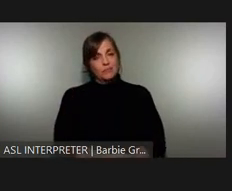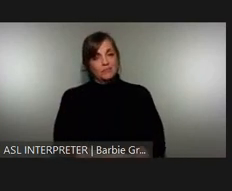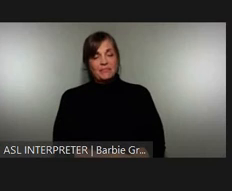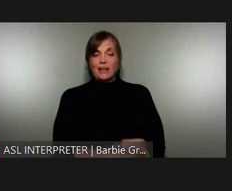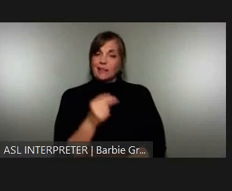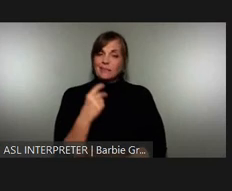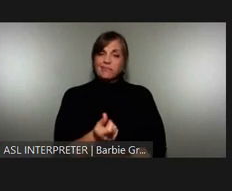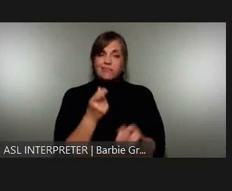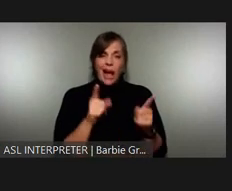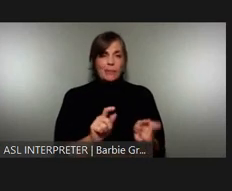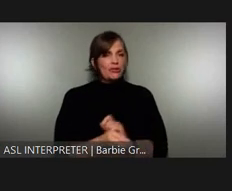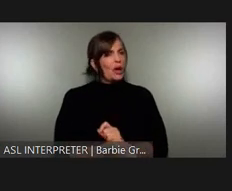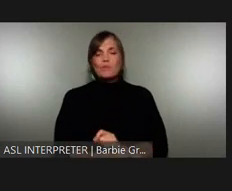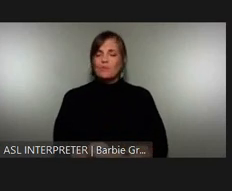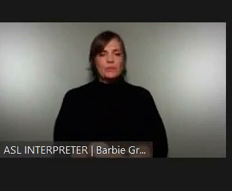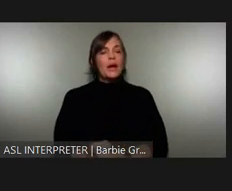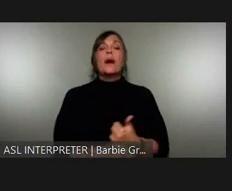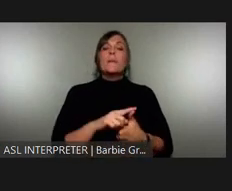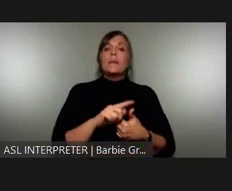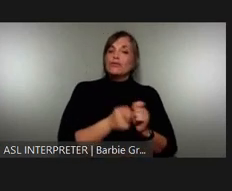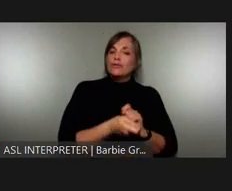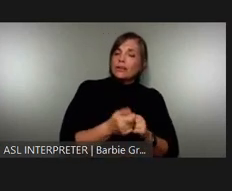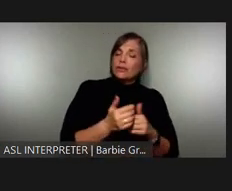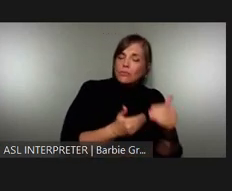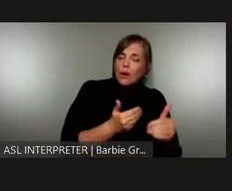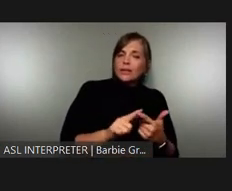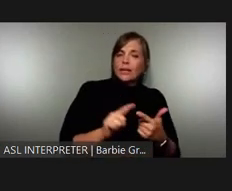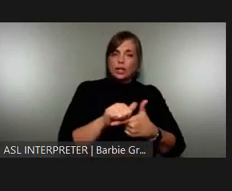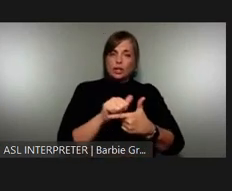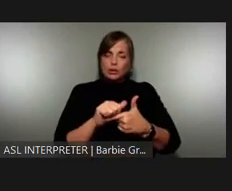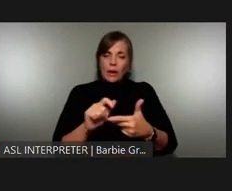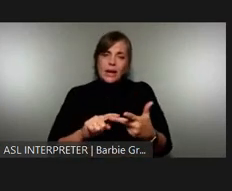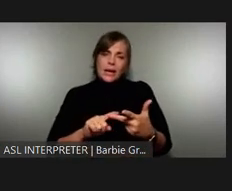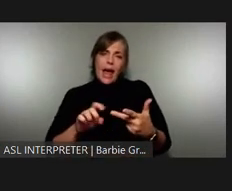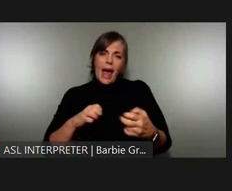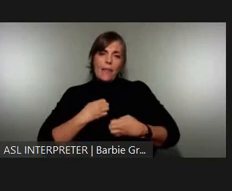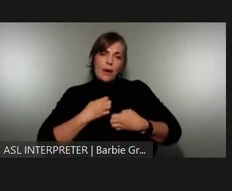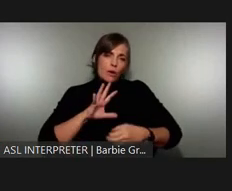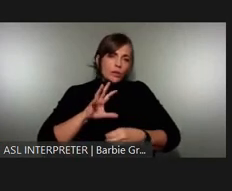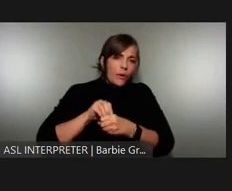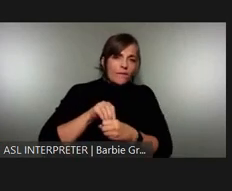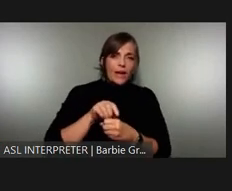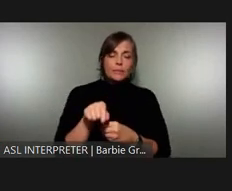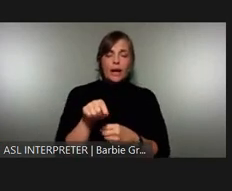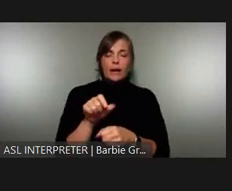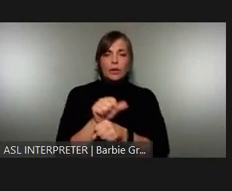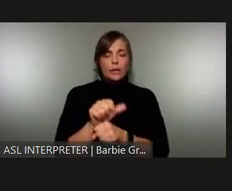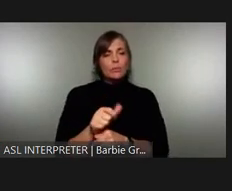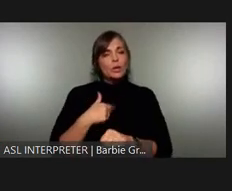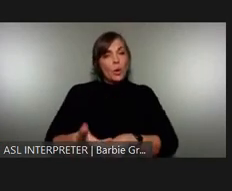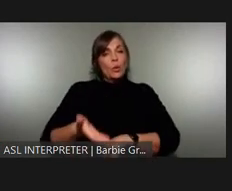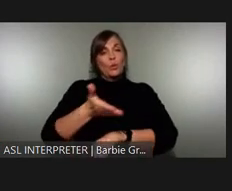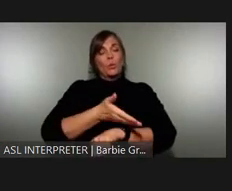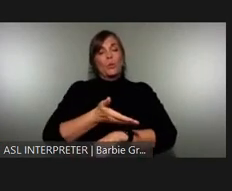changing process, training, and that emotional investment of our employees, we increased our bus